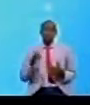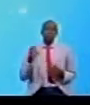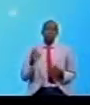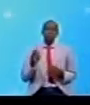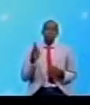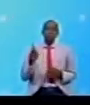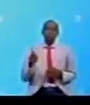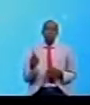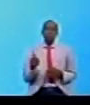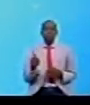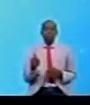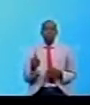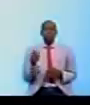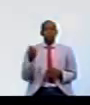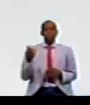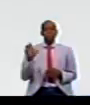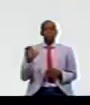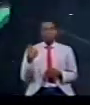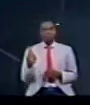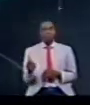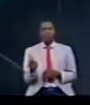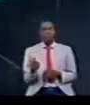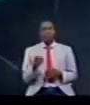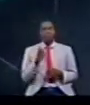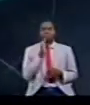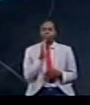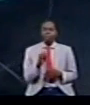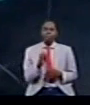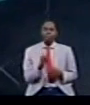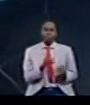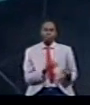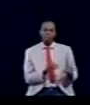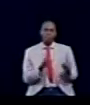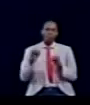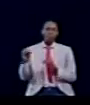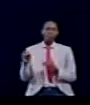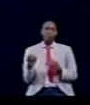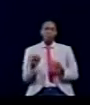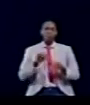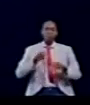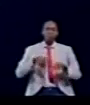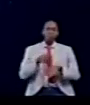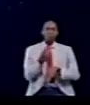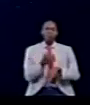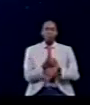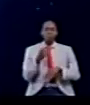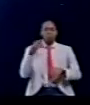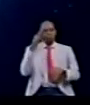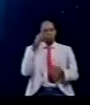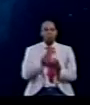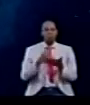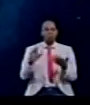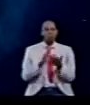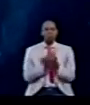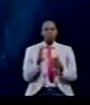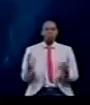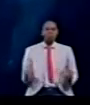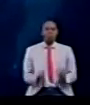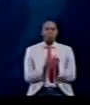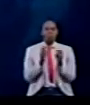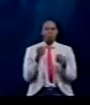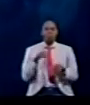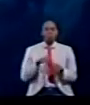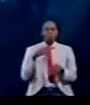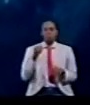operation of demons. That is the activities of the powers of darkness, causing commotion, causing crisis. And you begin to see